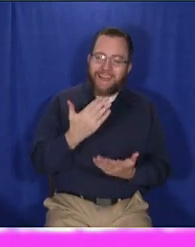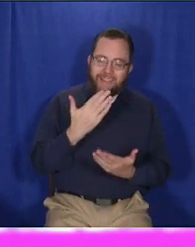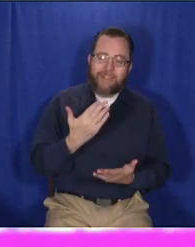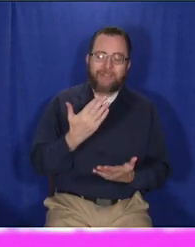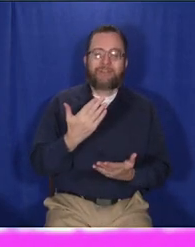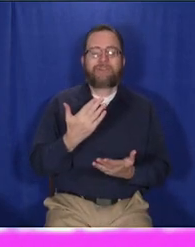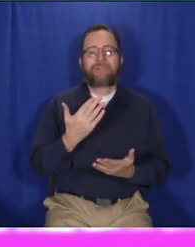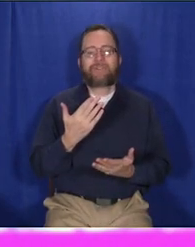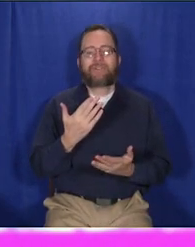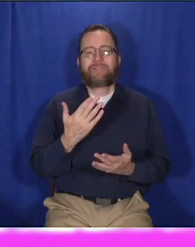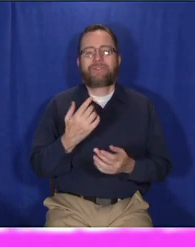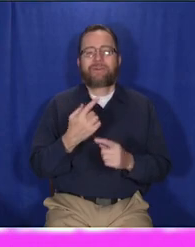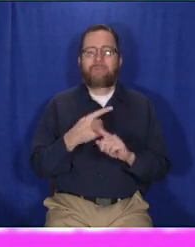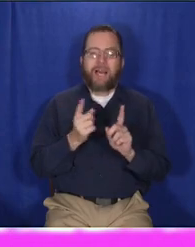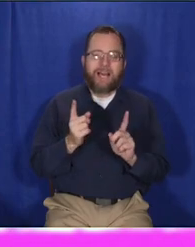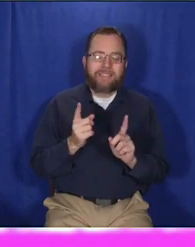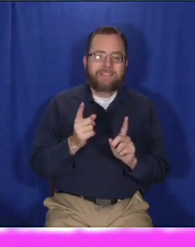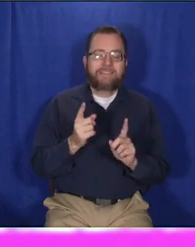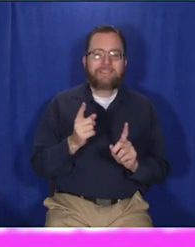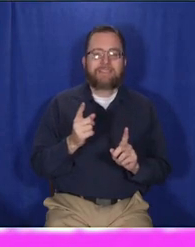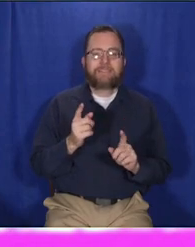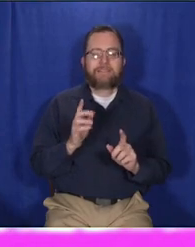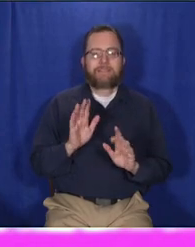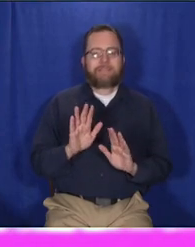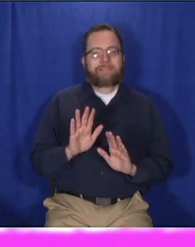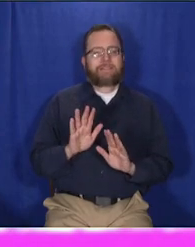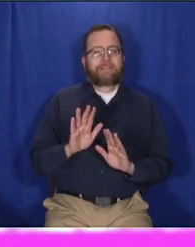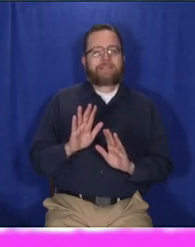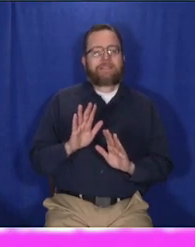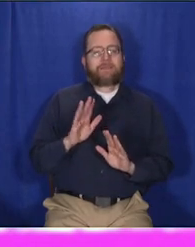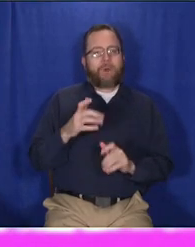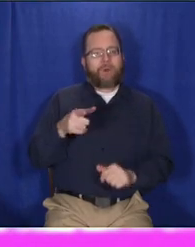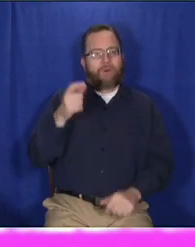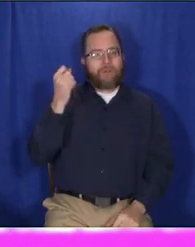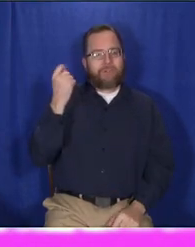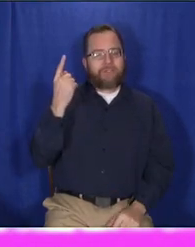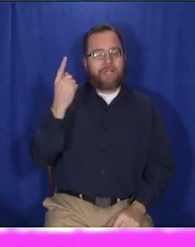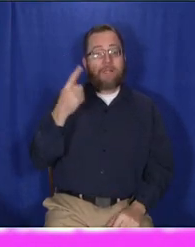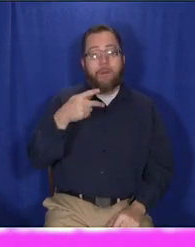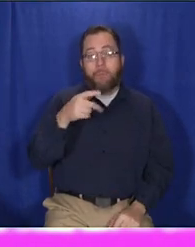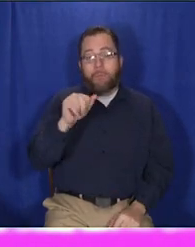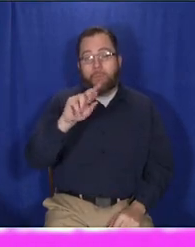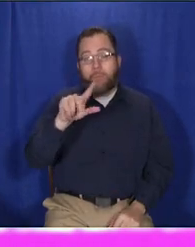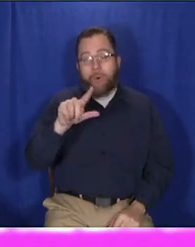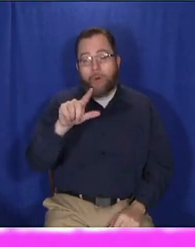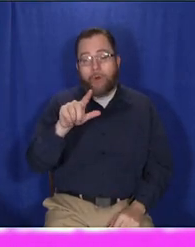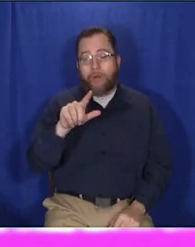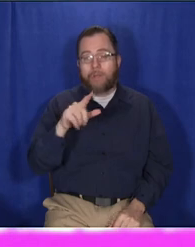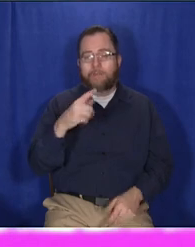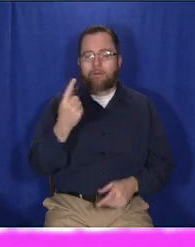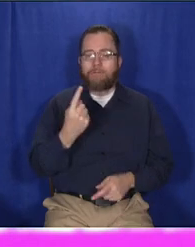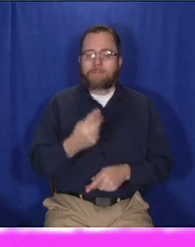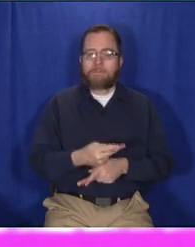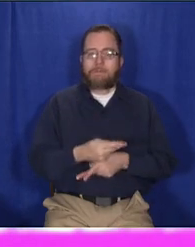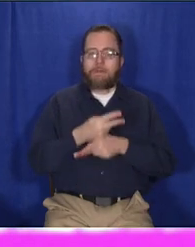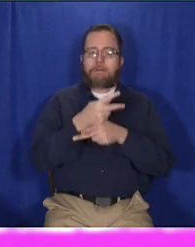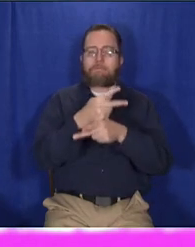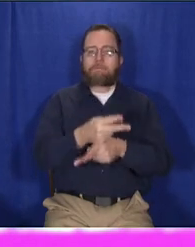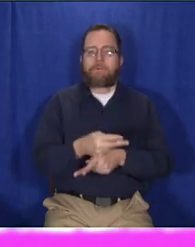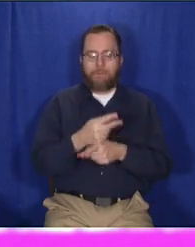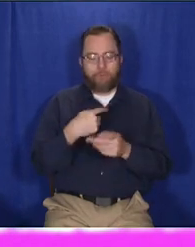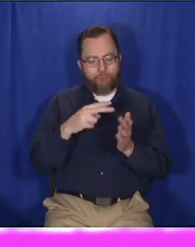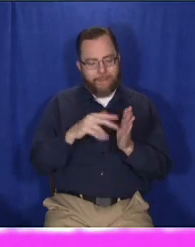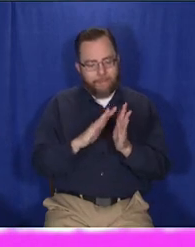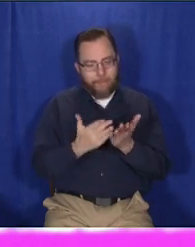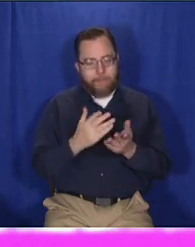And this is a theme all throughout Paul's ministry. He is very cautious about accepting money from the people he's ministering to, the